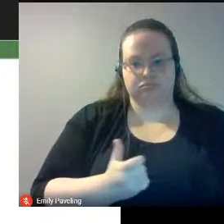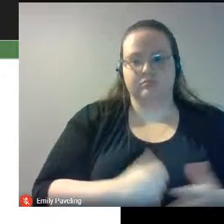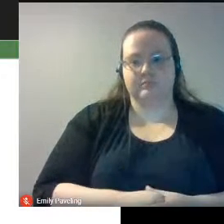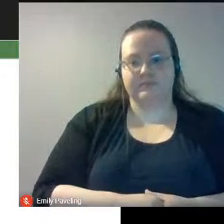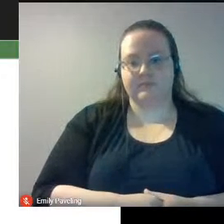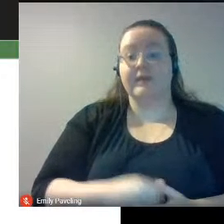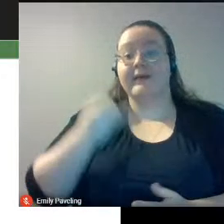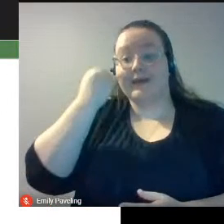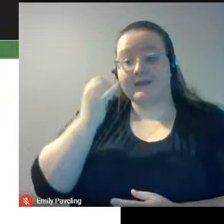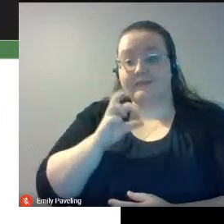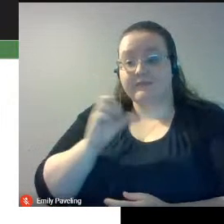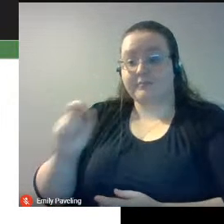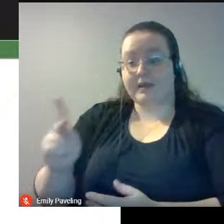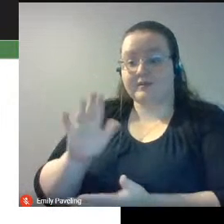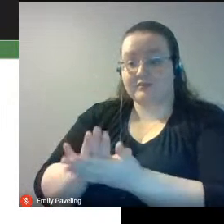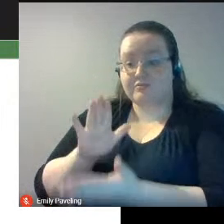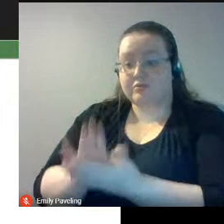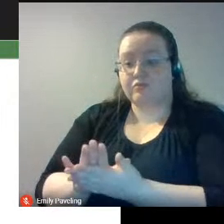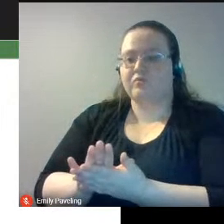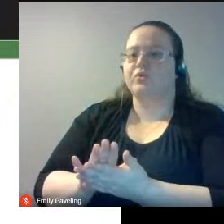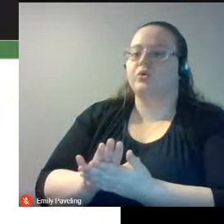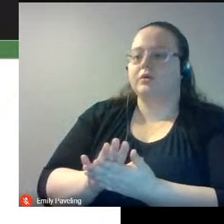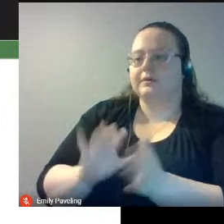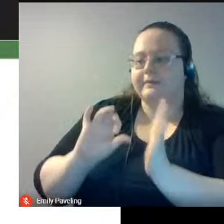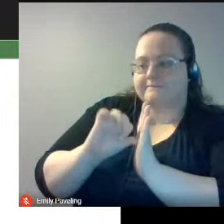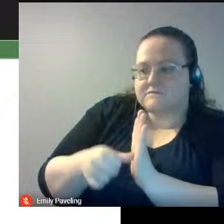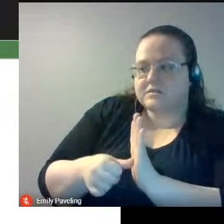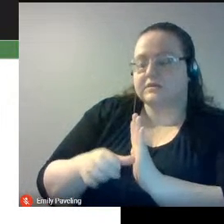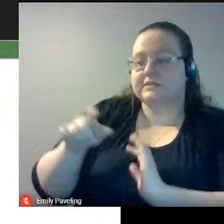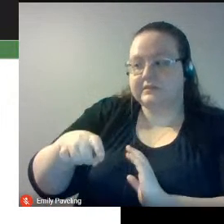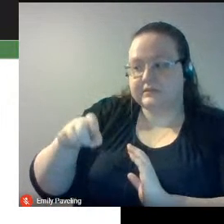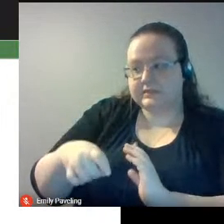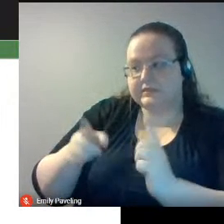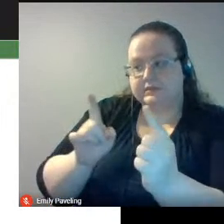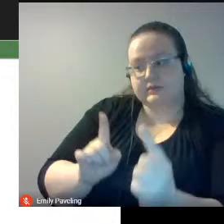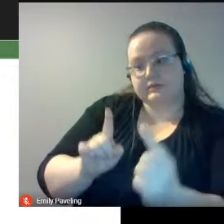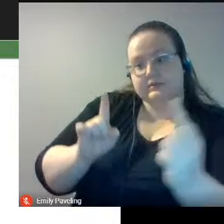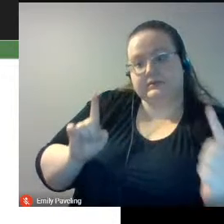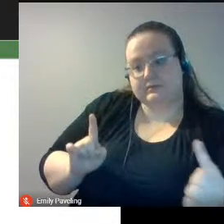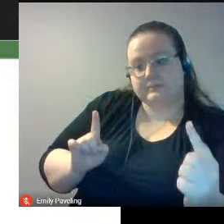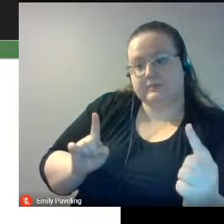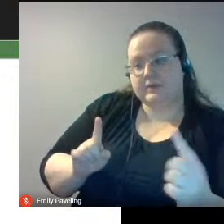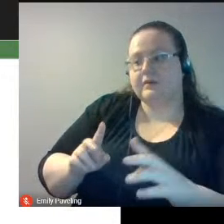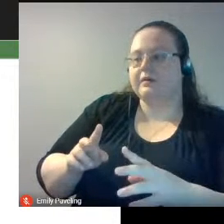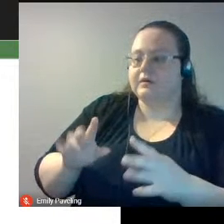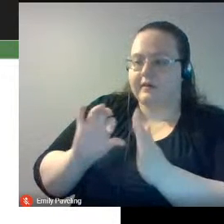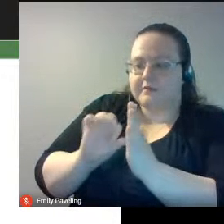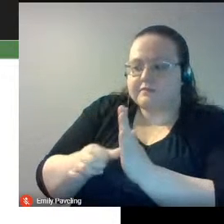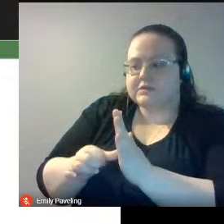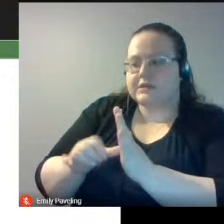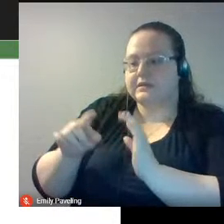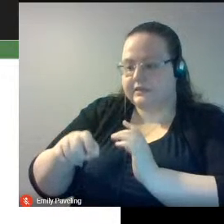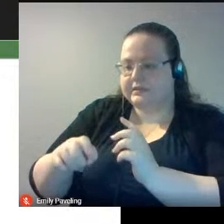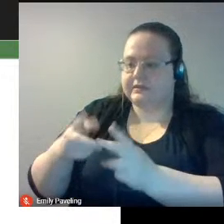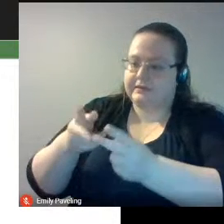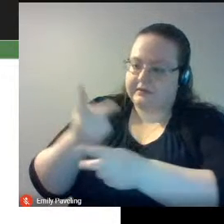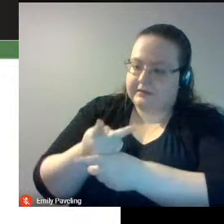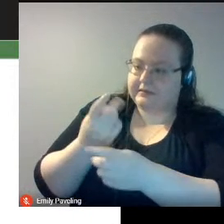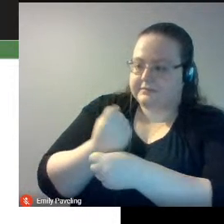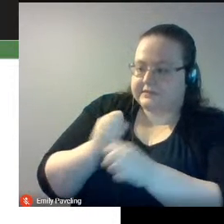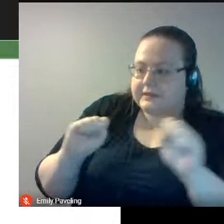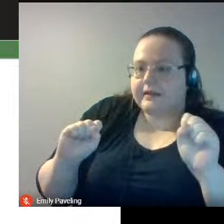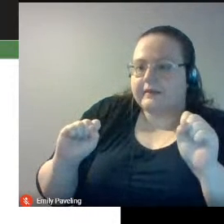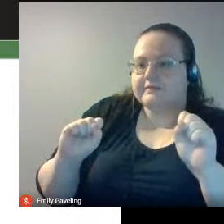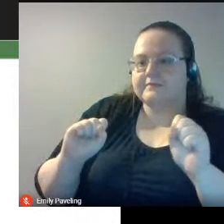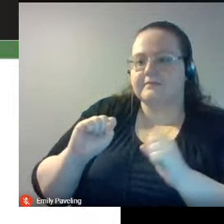importance of keeping themselves, their classmates, their teachers, and school staff safe. In either case, encourage